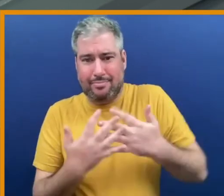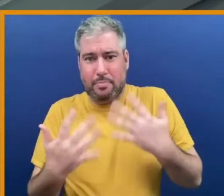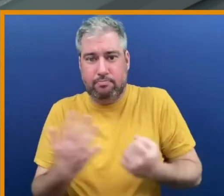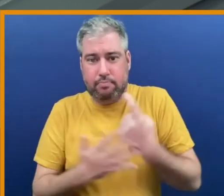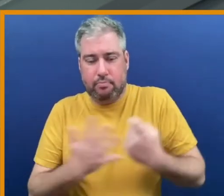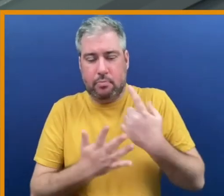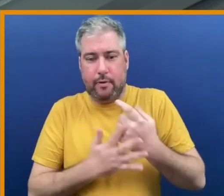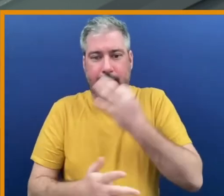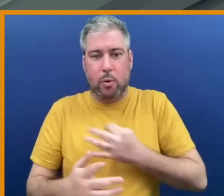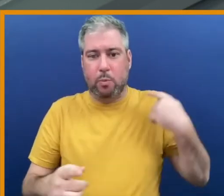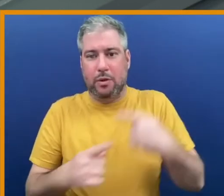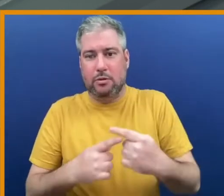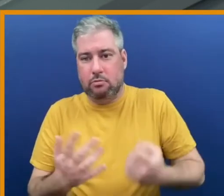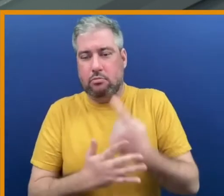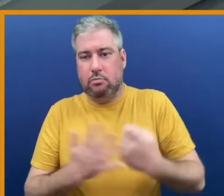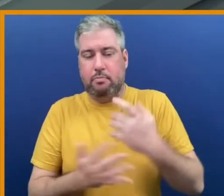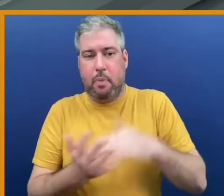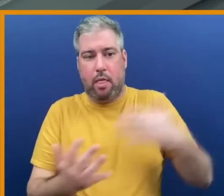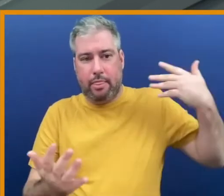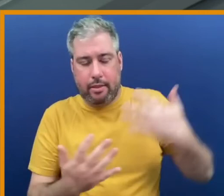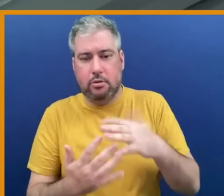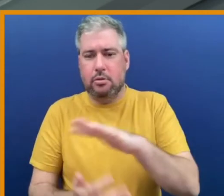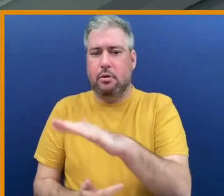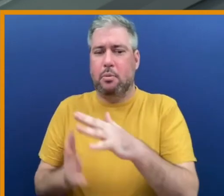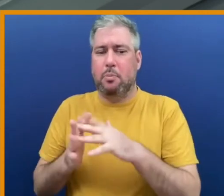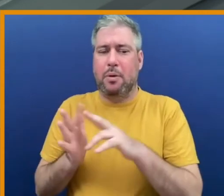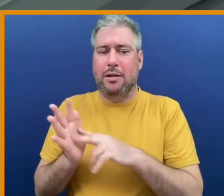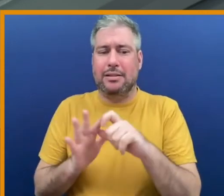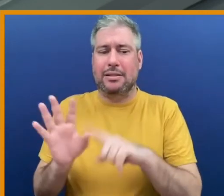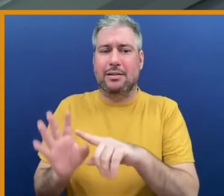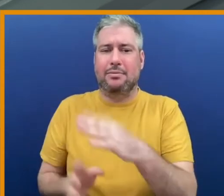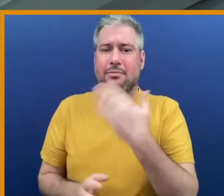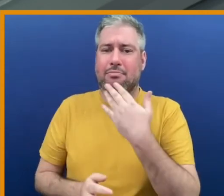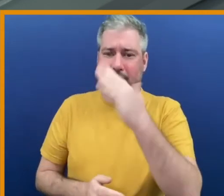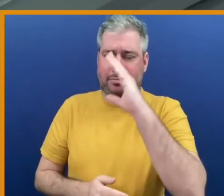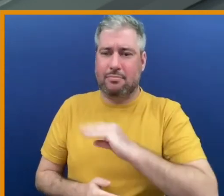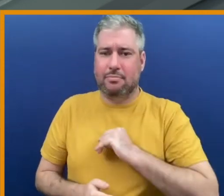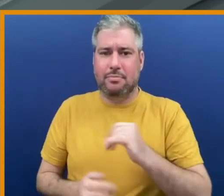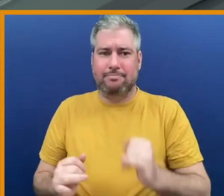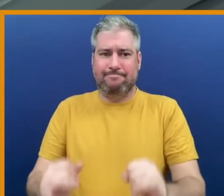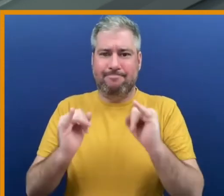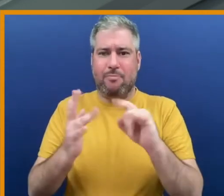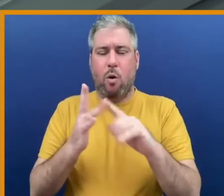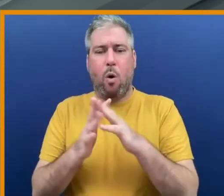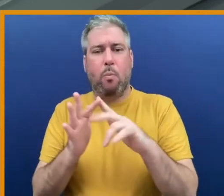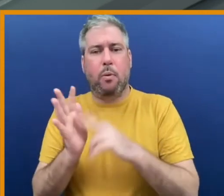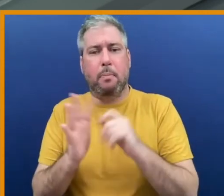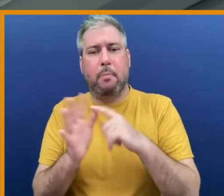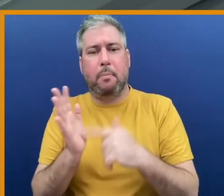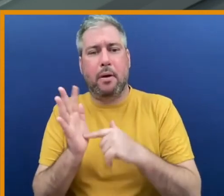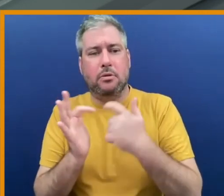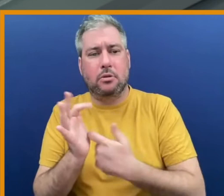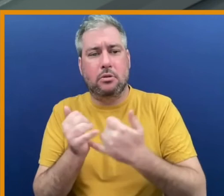of the Owen Paterson scandal and the Prime Minister trying to change the rules to protect his friends who've been caught out. And thank you, Alistair, for